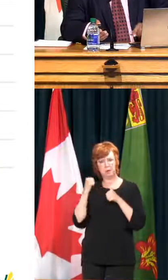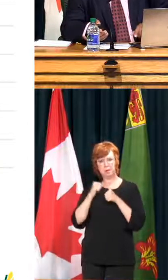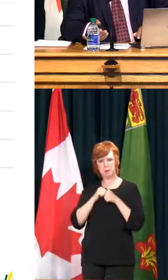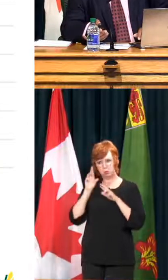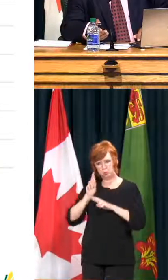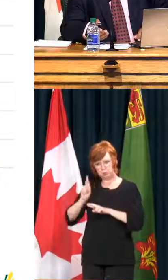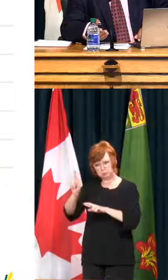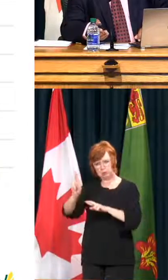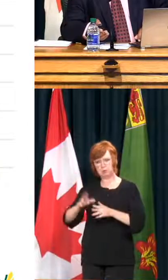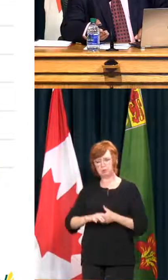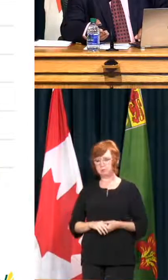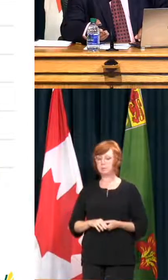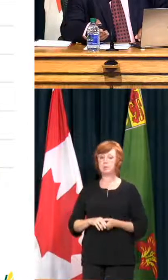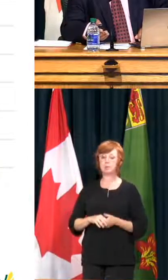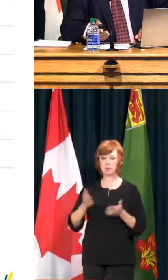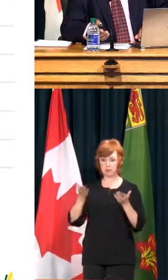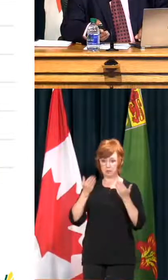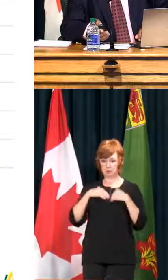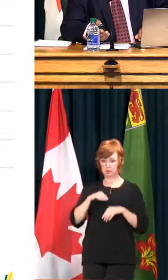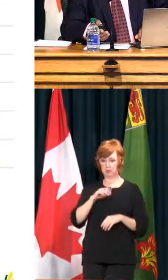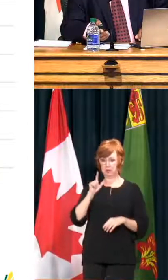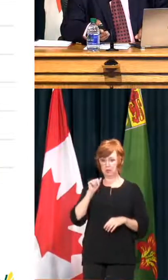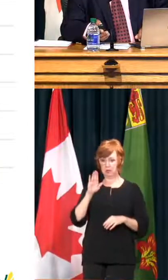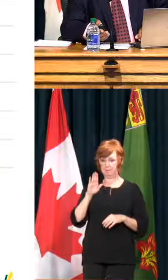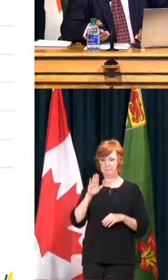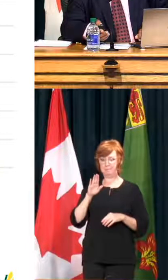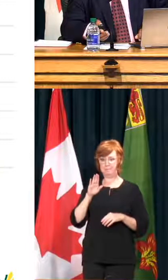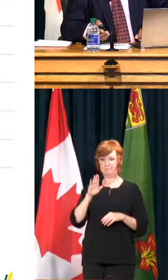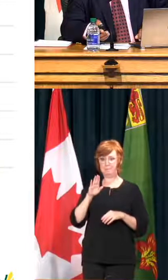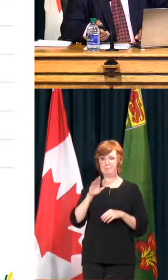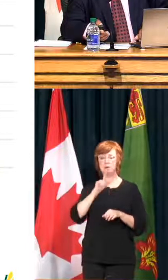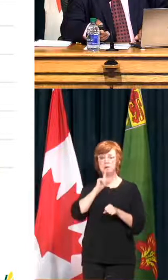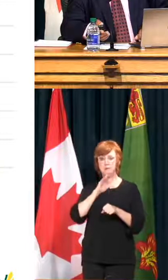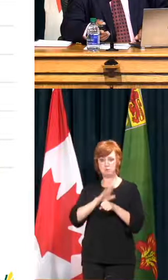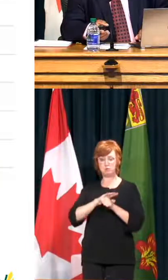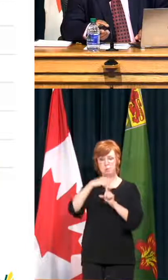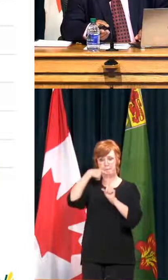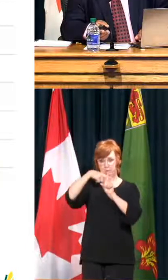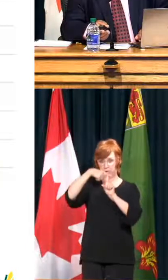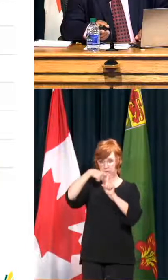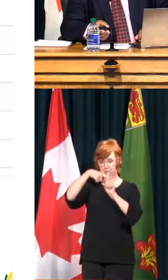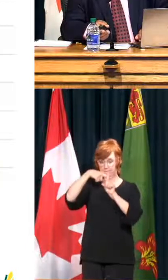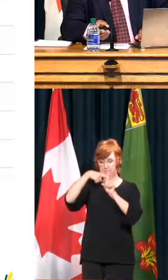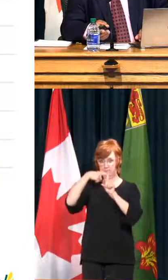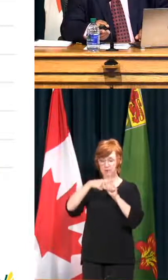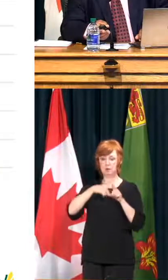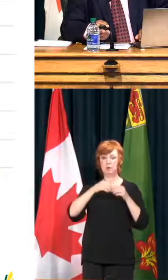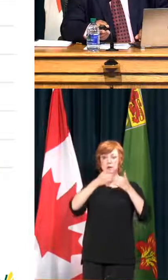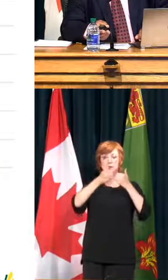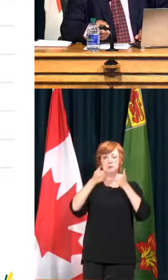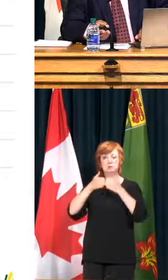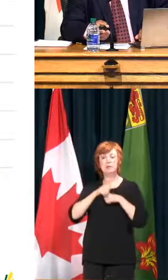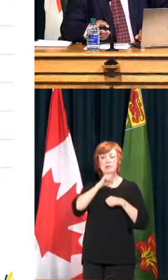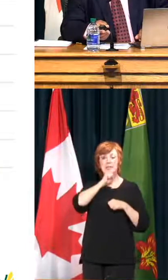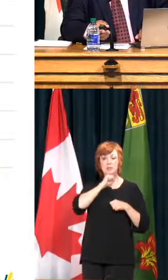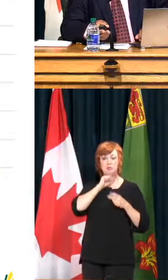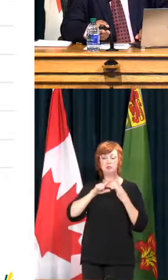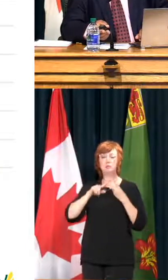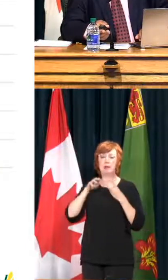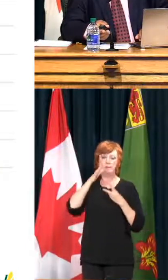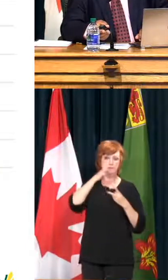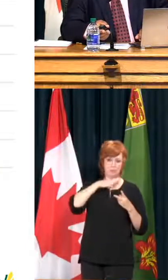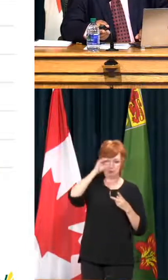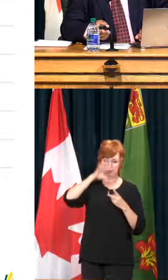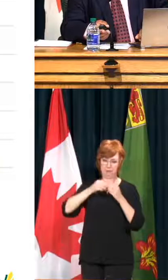our number of lab-confirmed cases by age and gender, again, I think it's really positive that we are